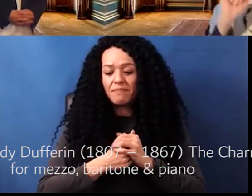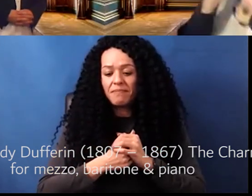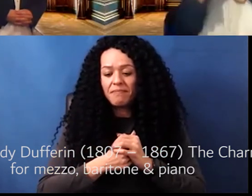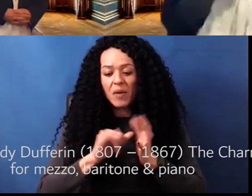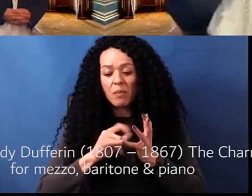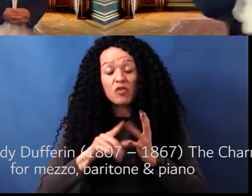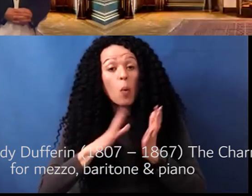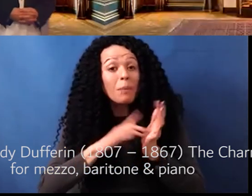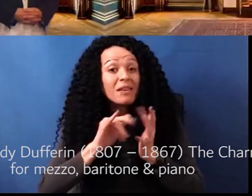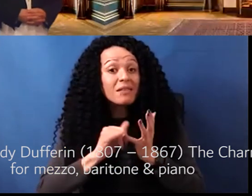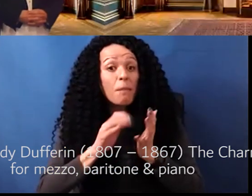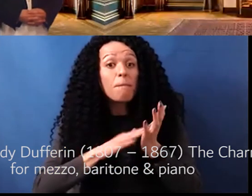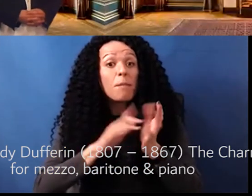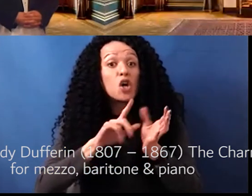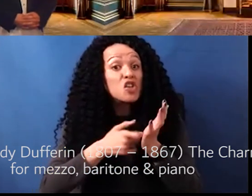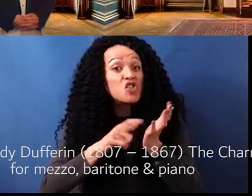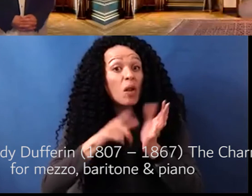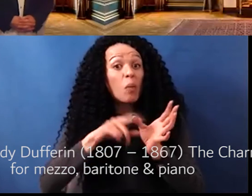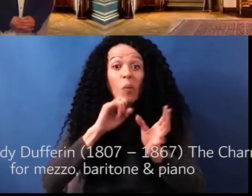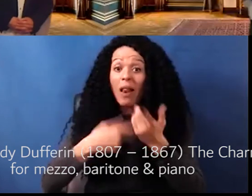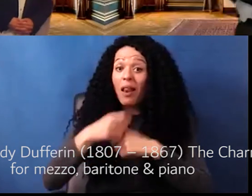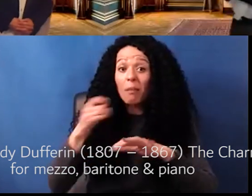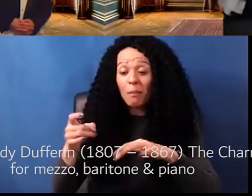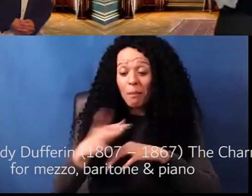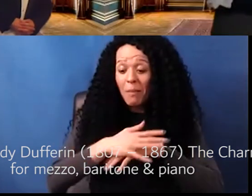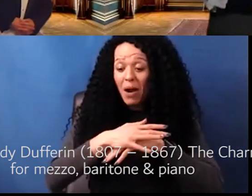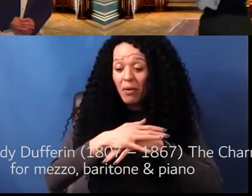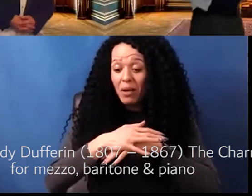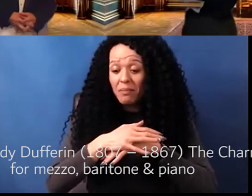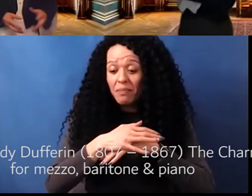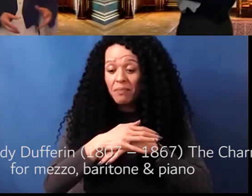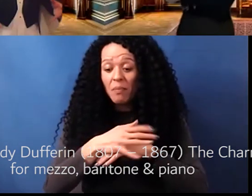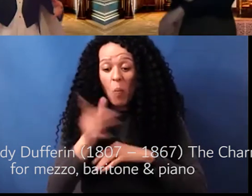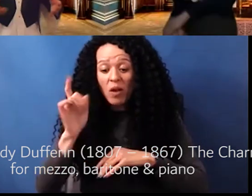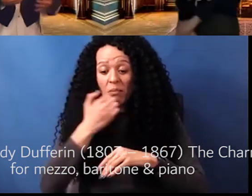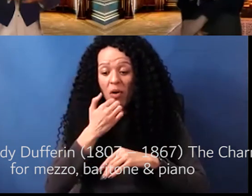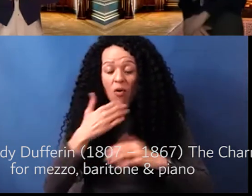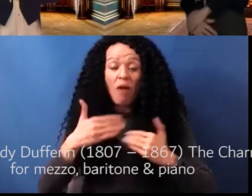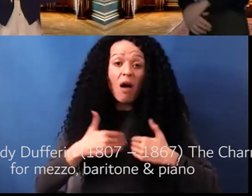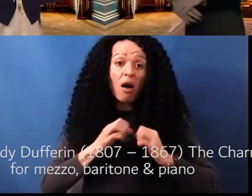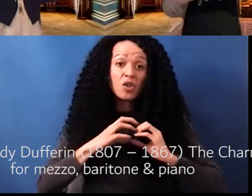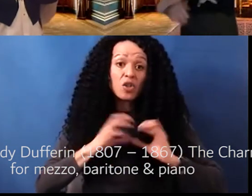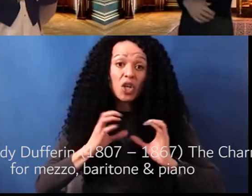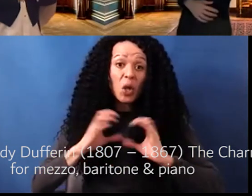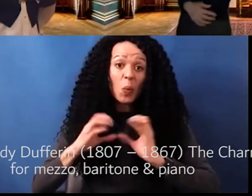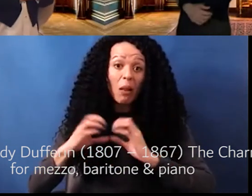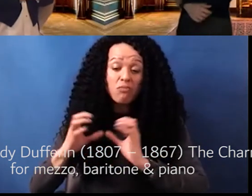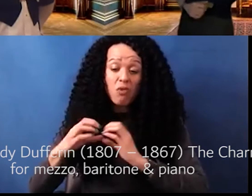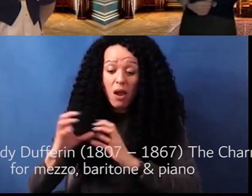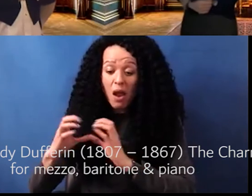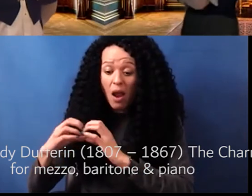Miss Myrtle is going to marry. What a number of hearts she